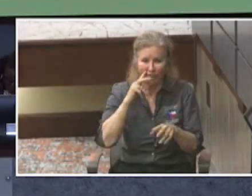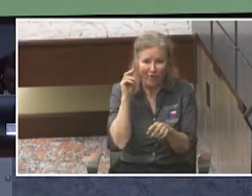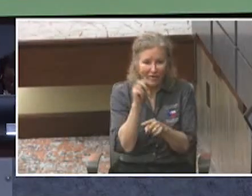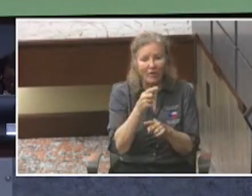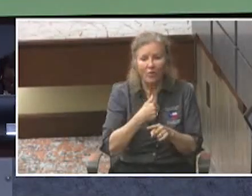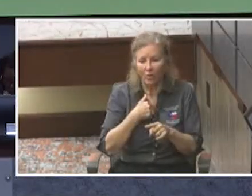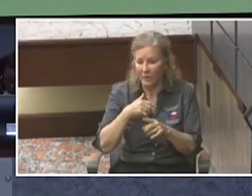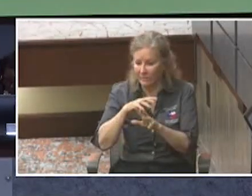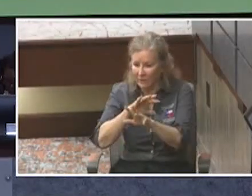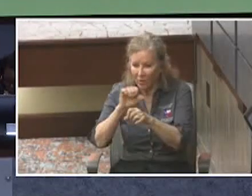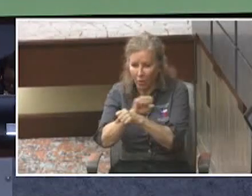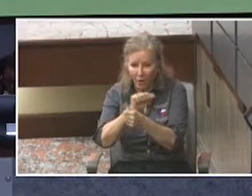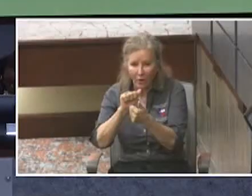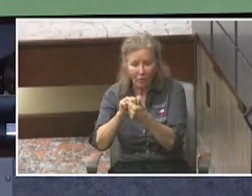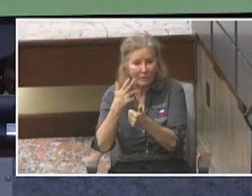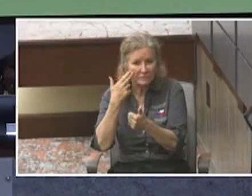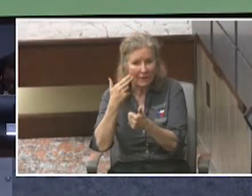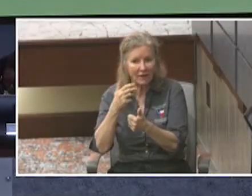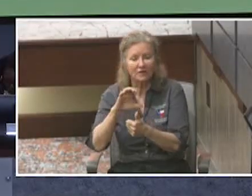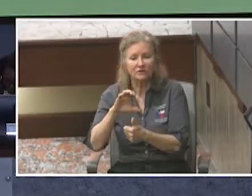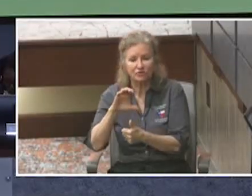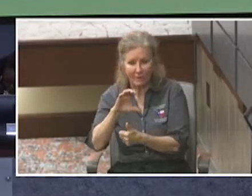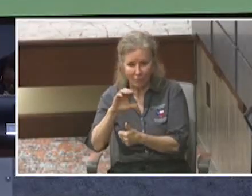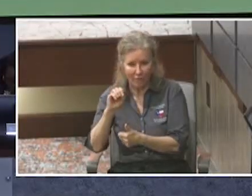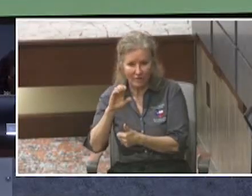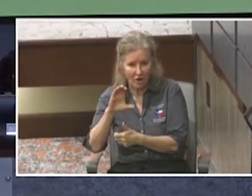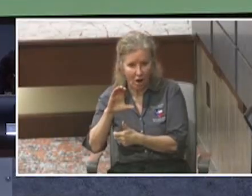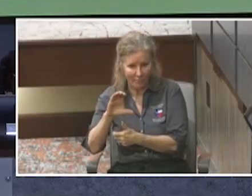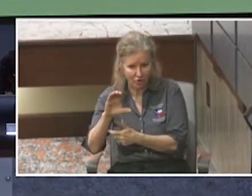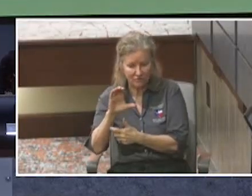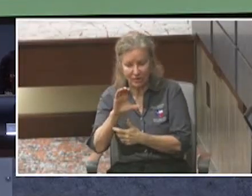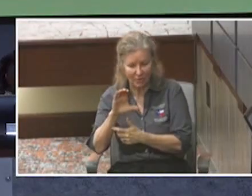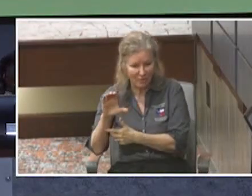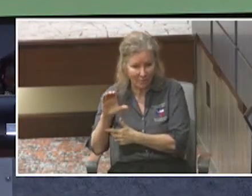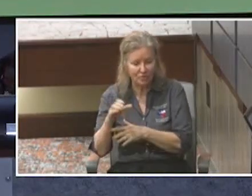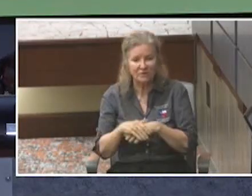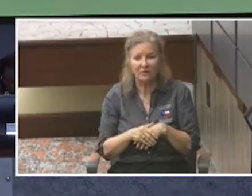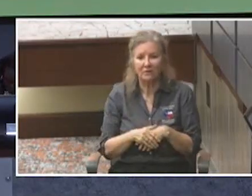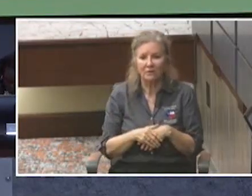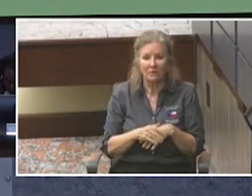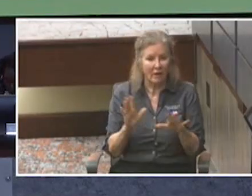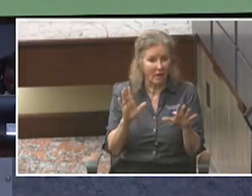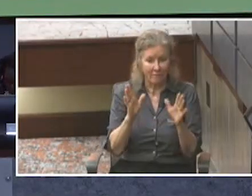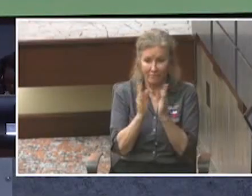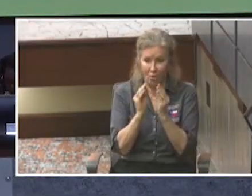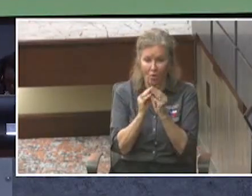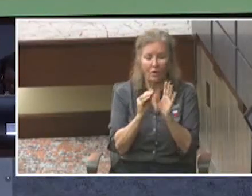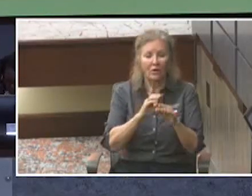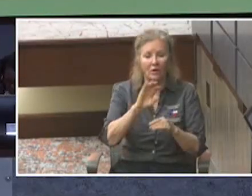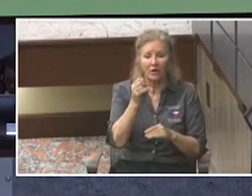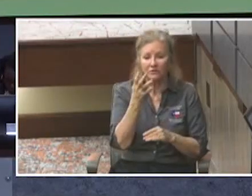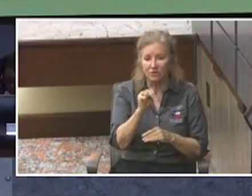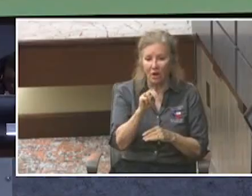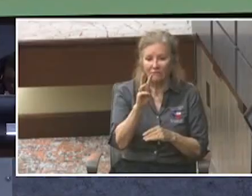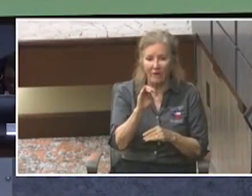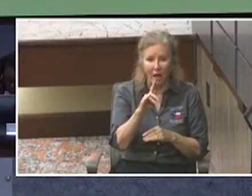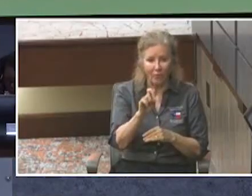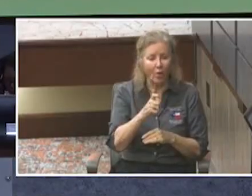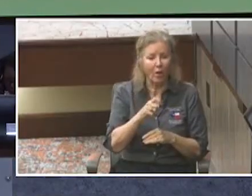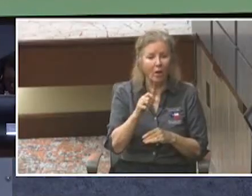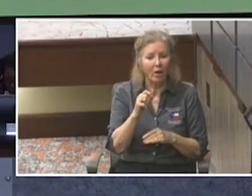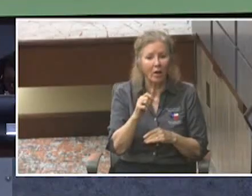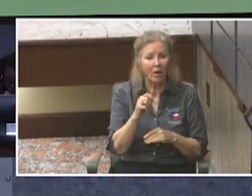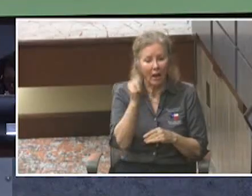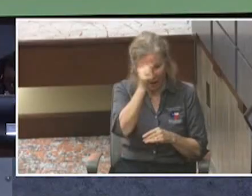conjunction with the Hispanic Chamber there. And then we've got more to come. We're working with John Bible and the African American Chamber to